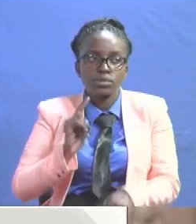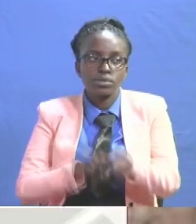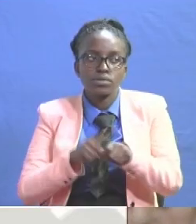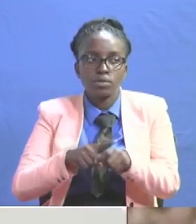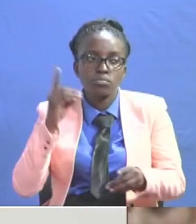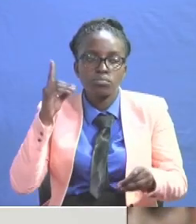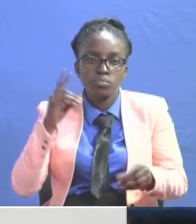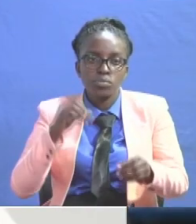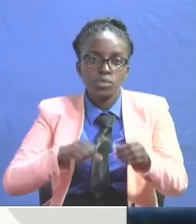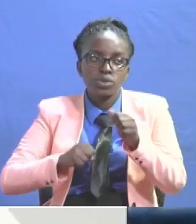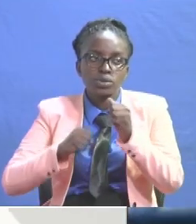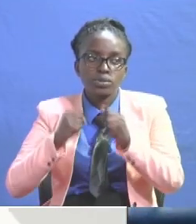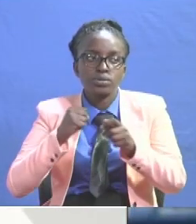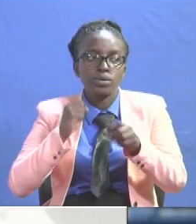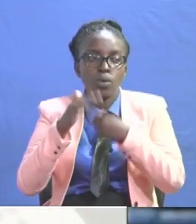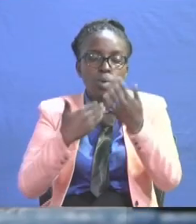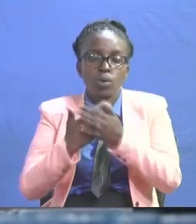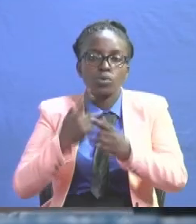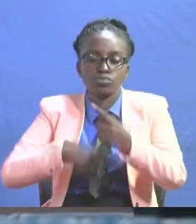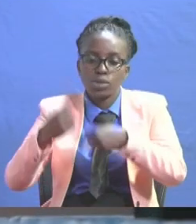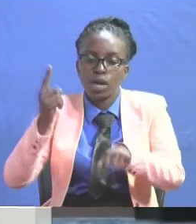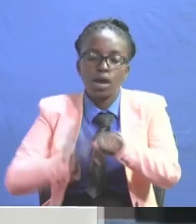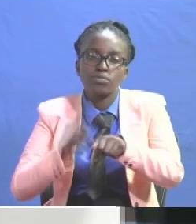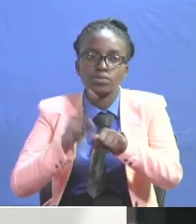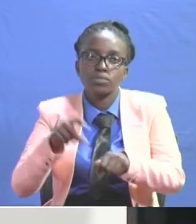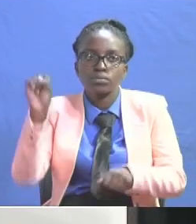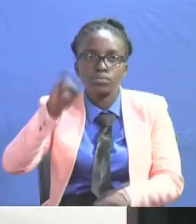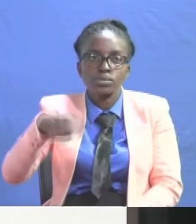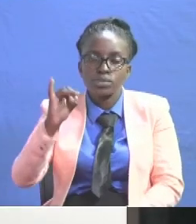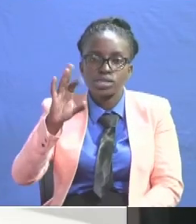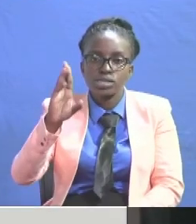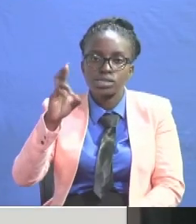Barnour, guaranteeing Kenya another medal prospect in the tournament.